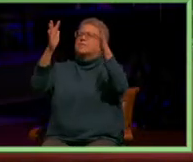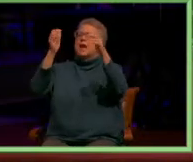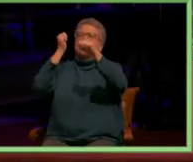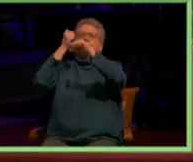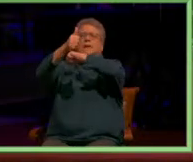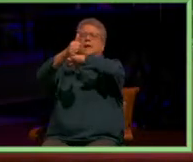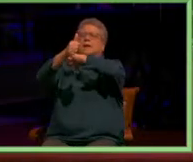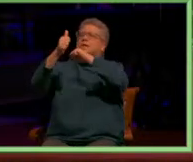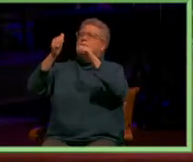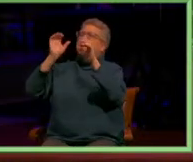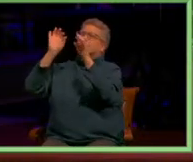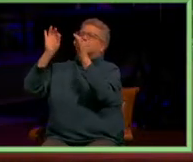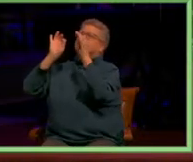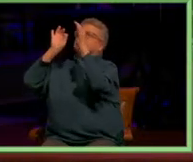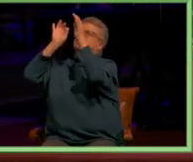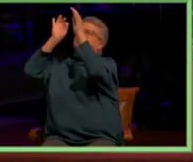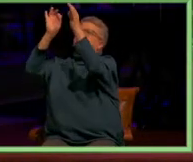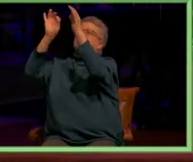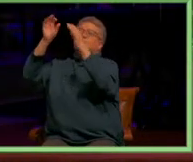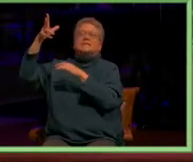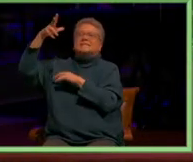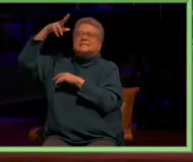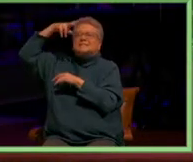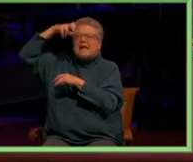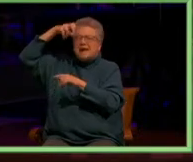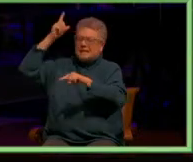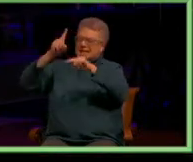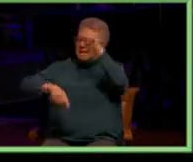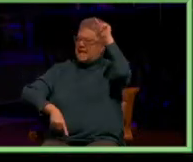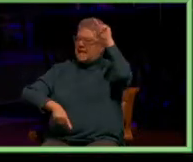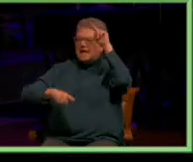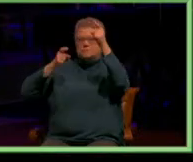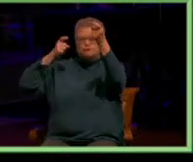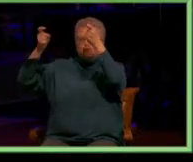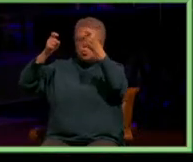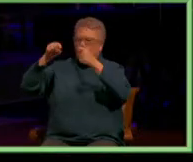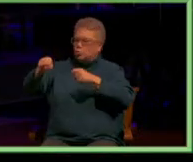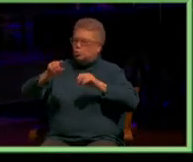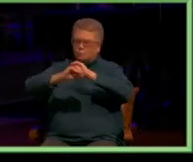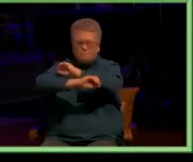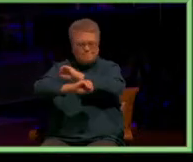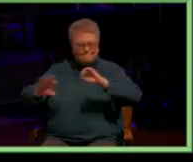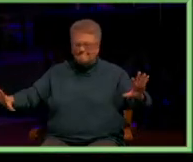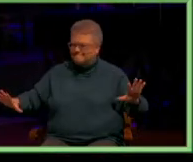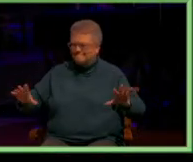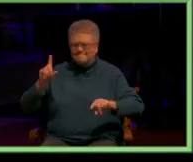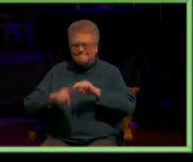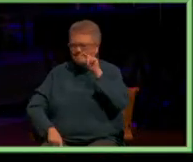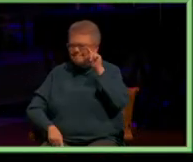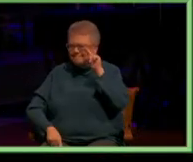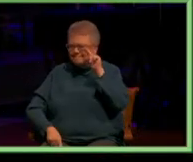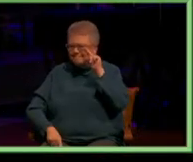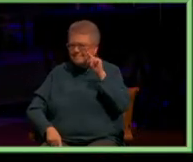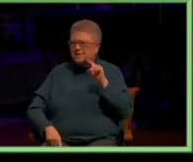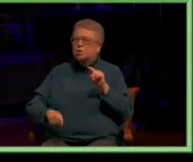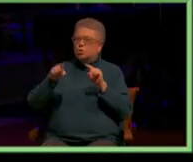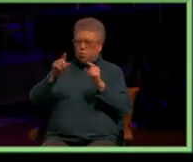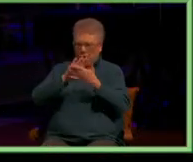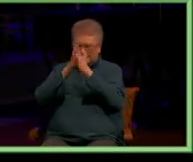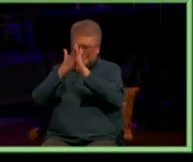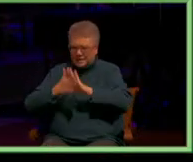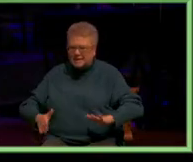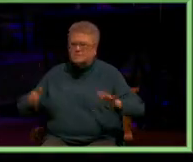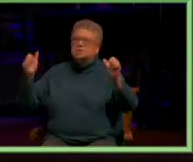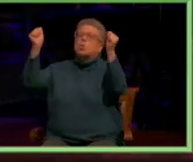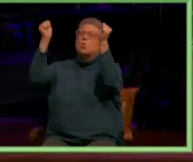beyond reproach. That means Satan can't say one thing about you. You now have peace